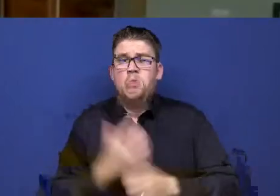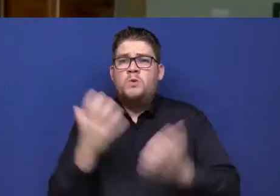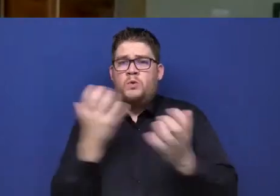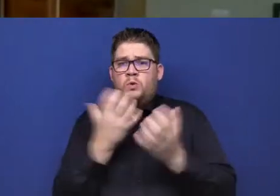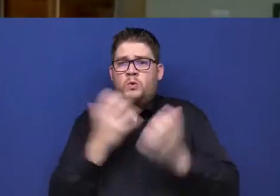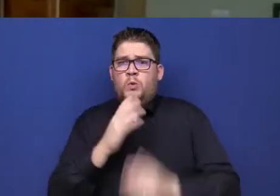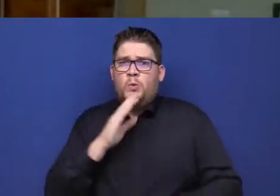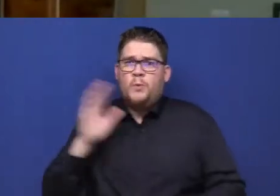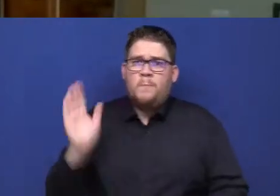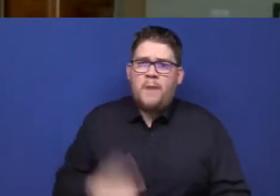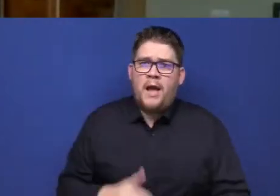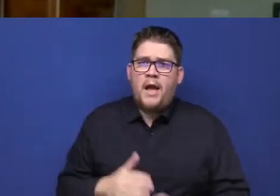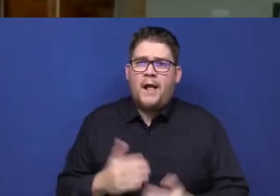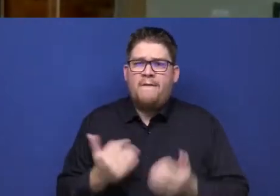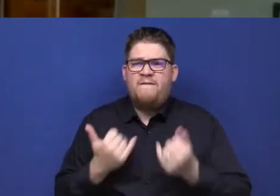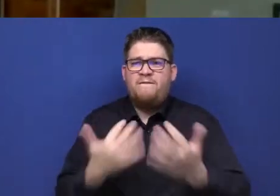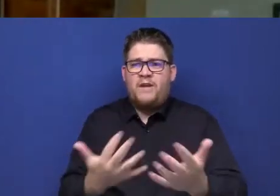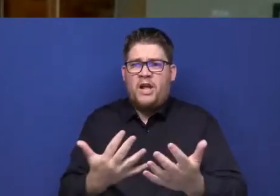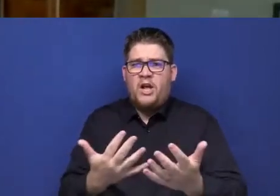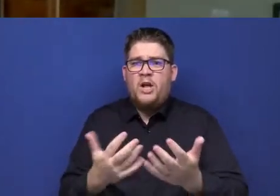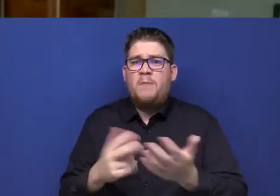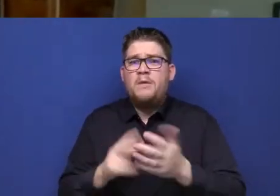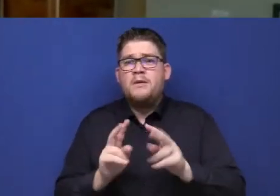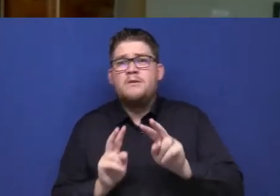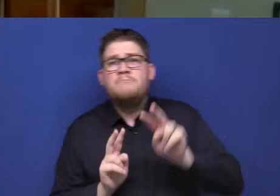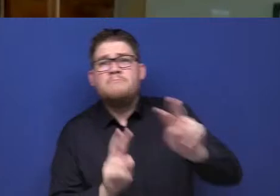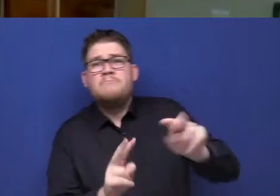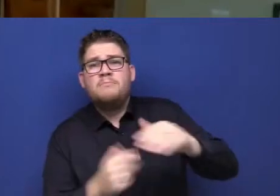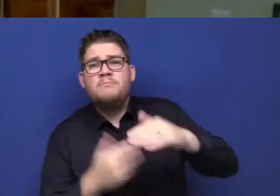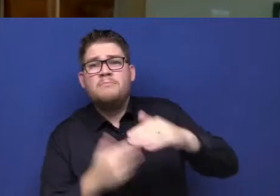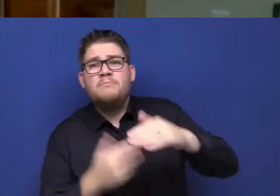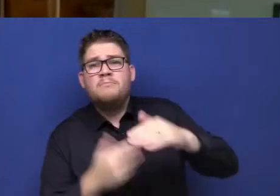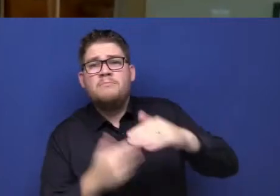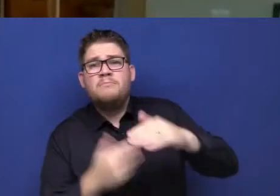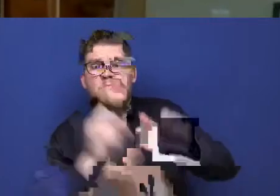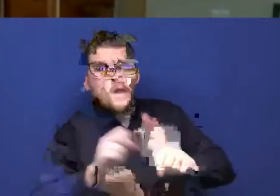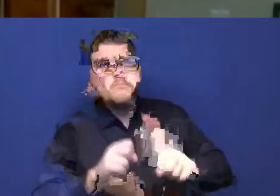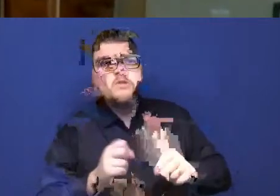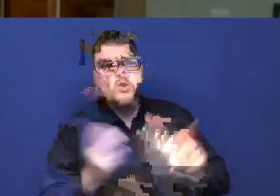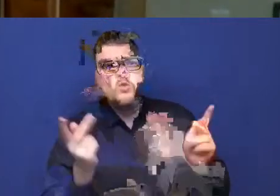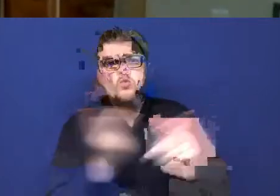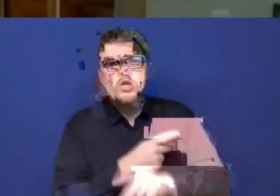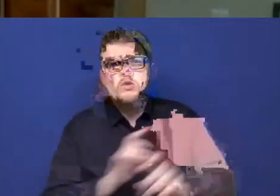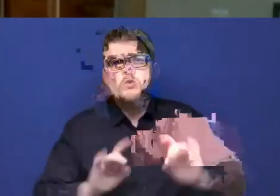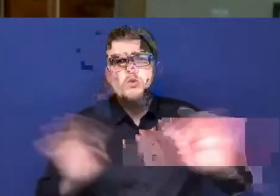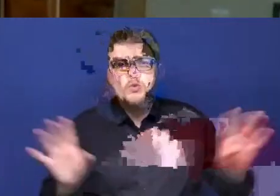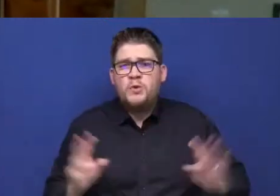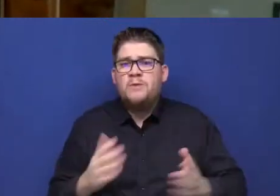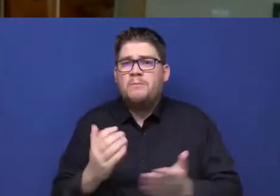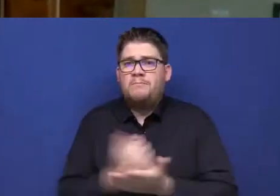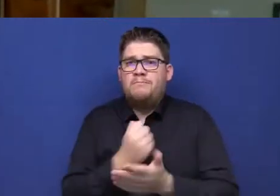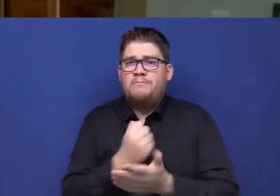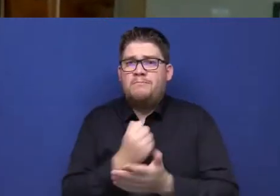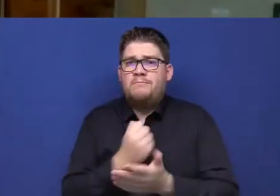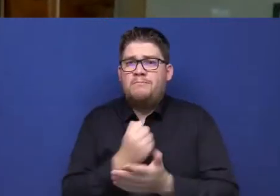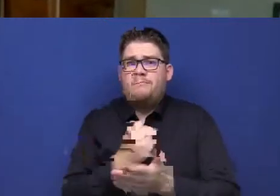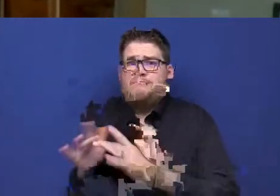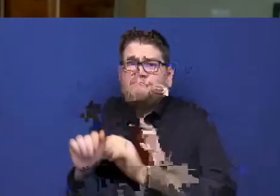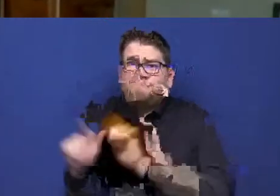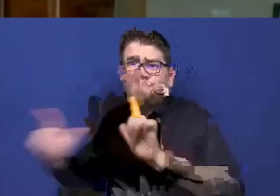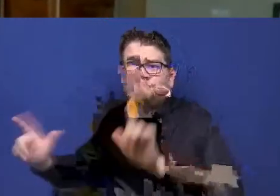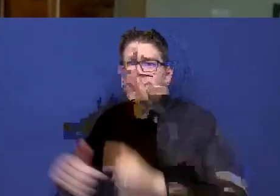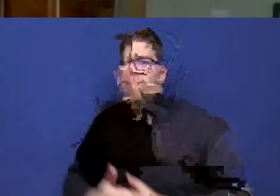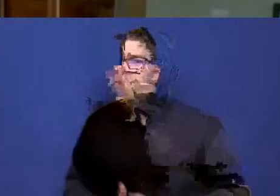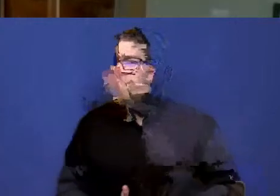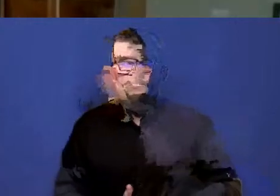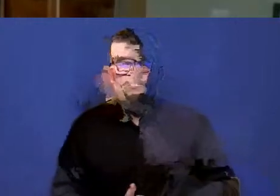just want to acknowledge the opening comment that was made. Quite often, we don't spend a lot of time acknowledging the wins we have.